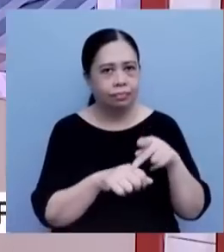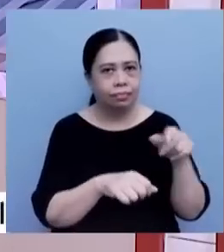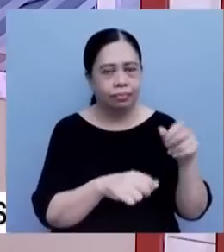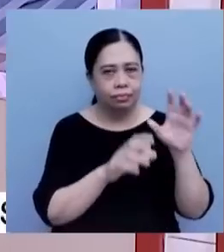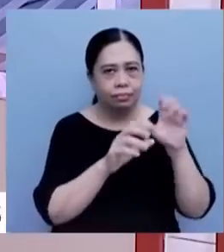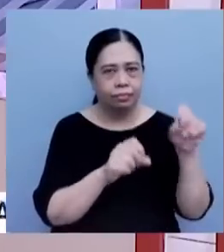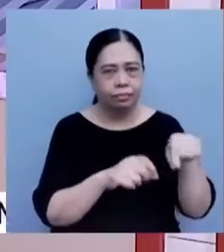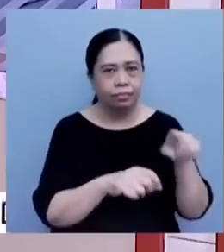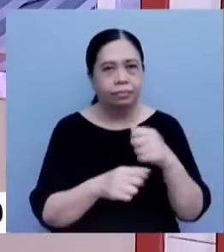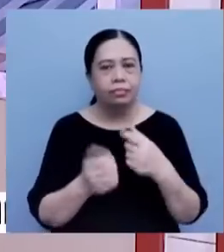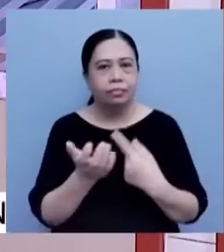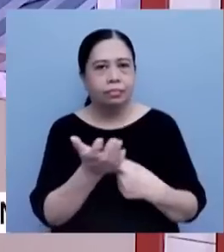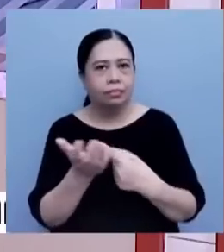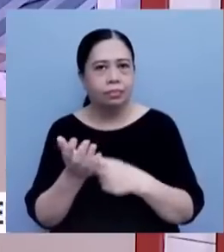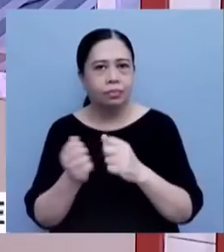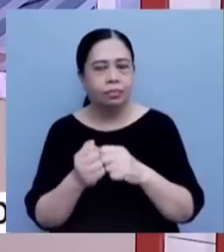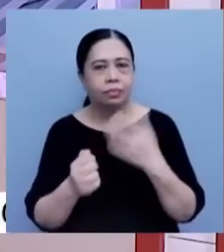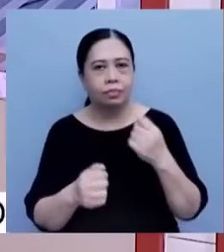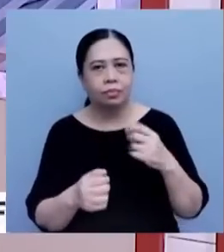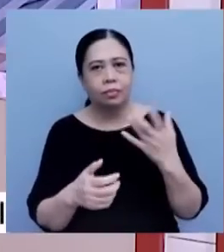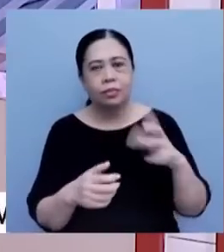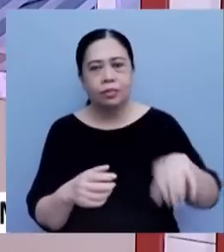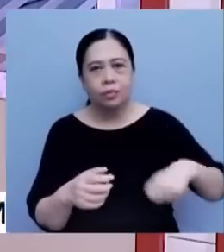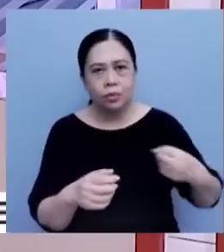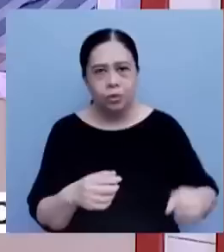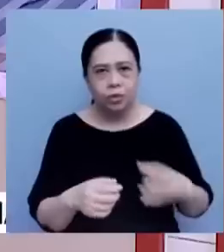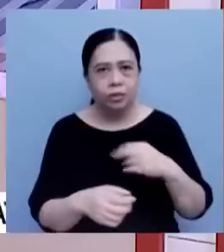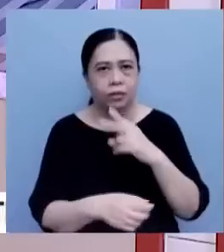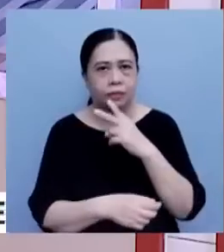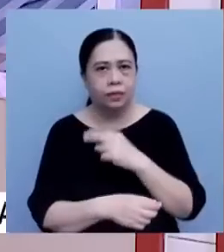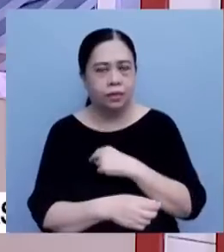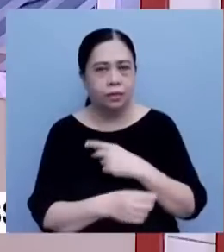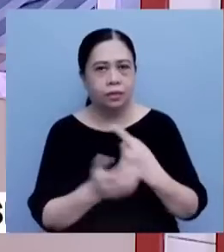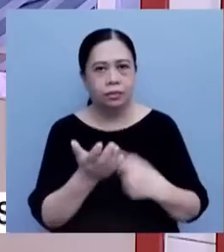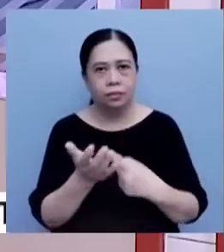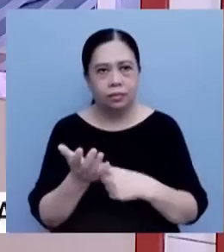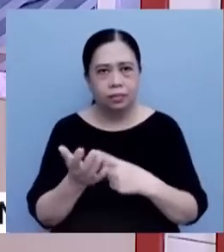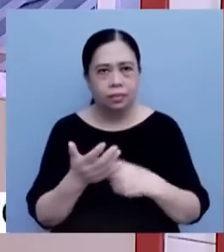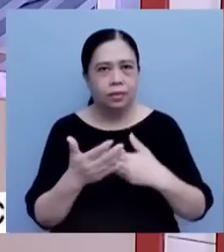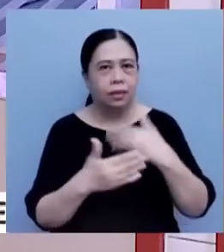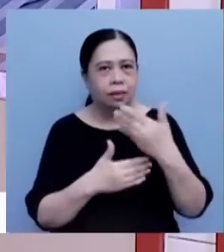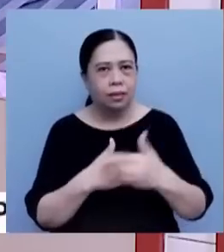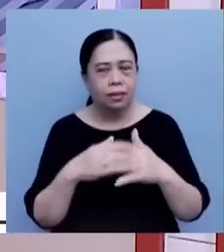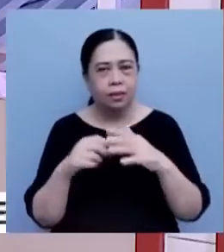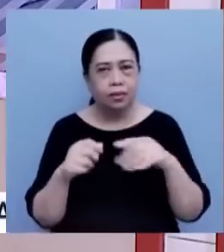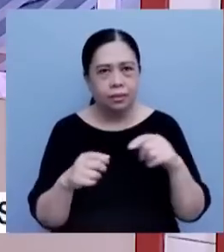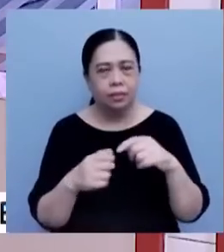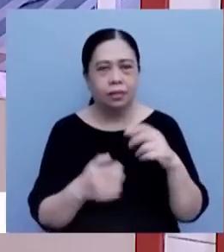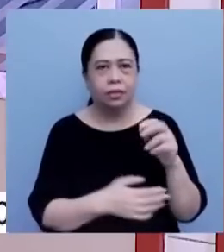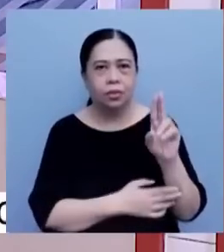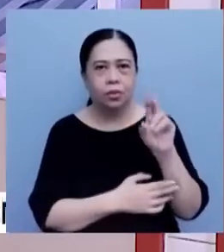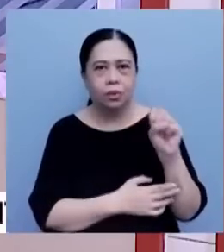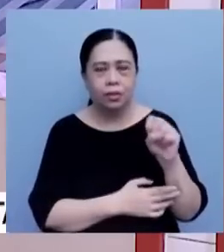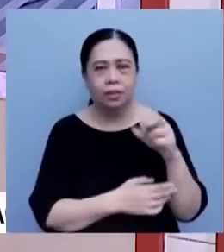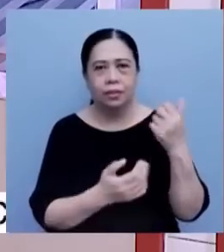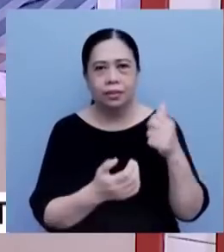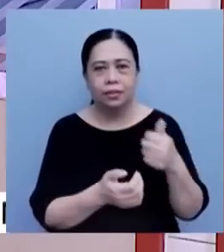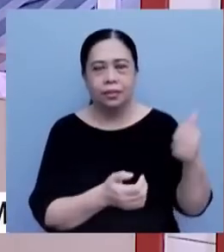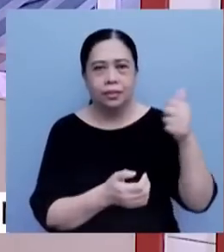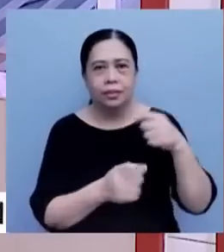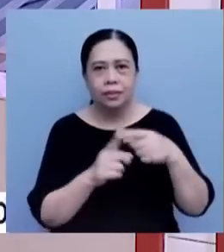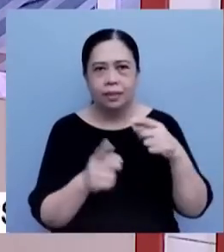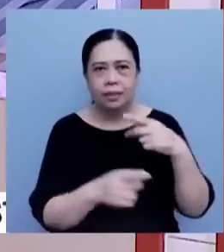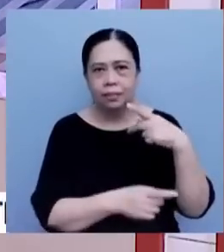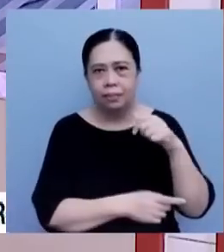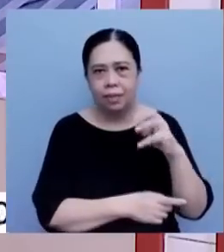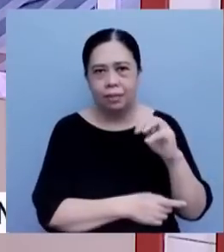Cambodia and Vietnam following talks with U.S. Vice President Kamala Harris on maritime security. Let's get the highlights from our very own